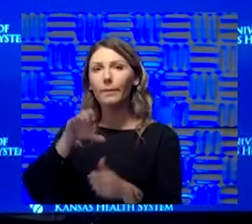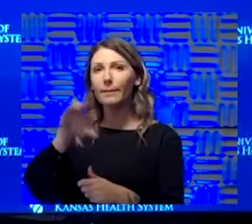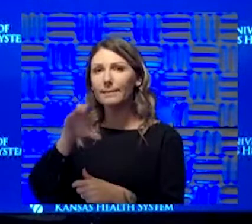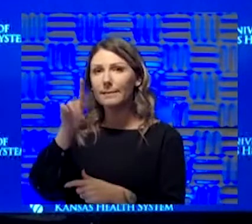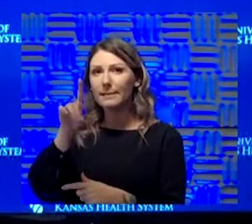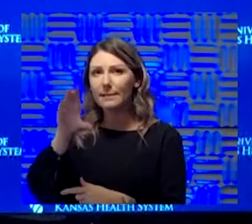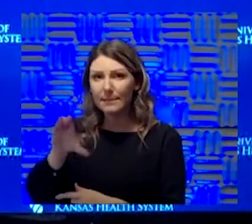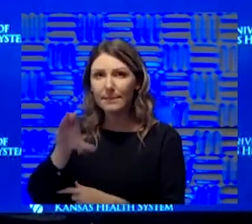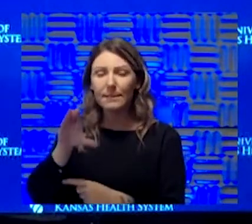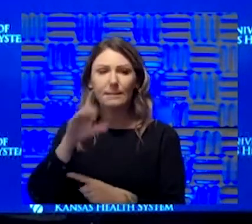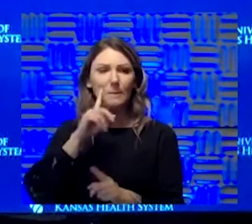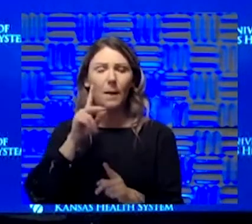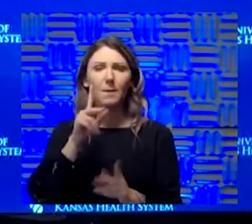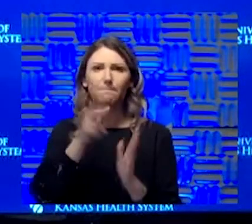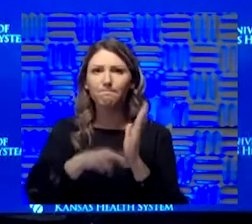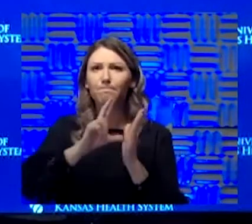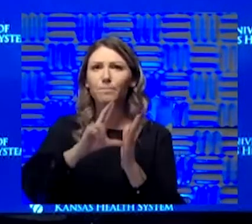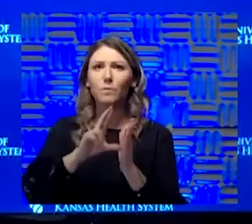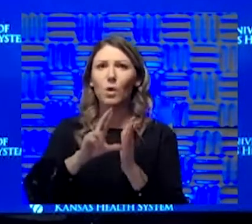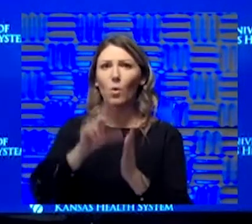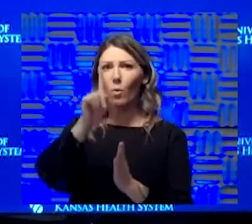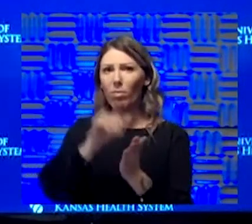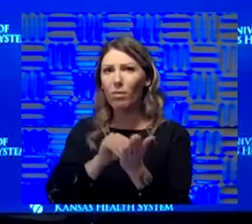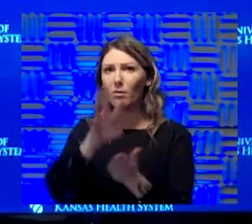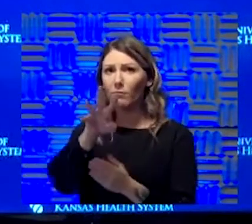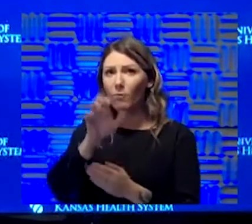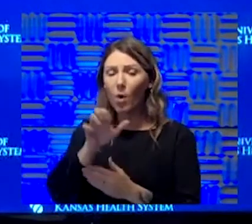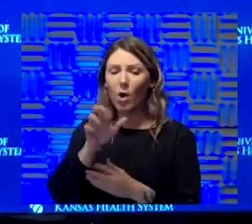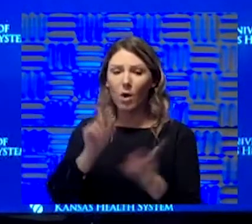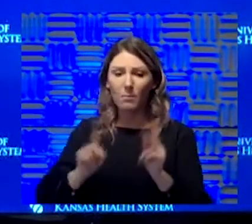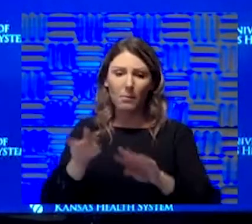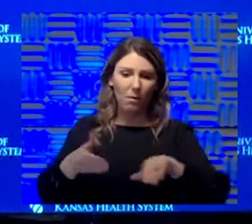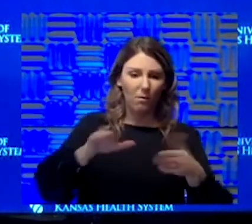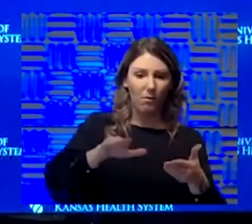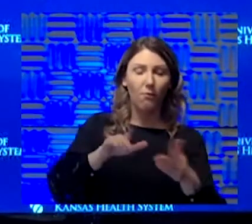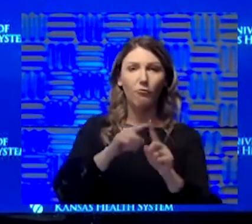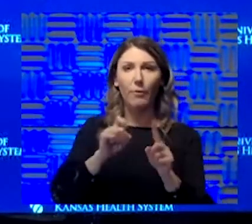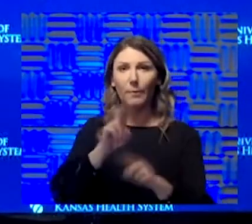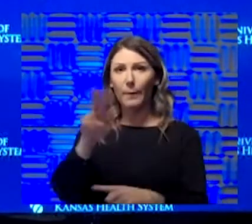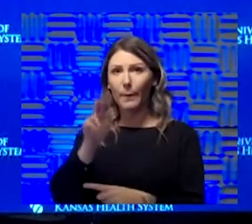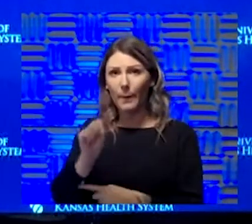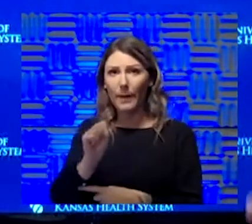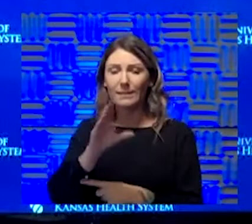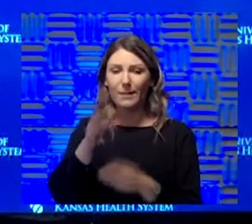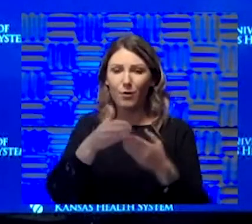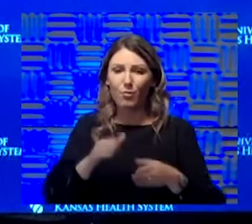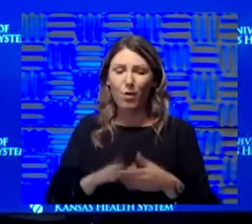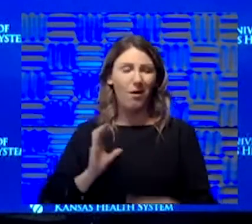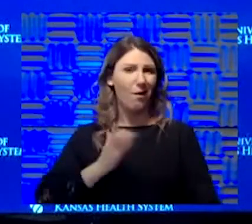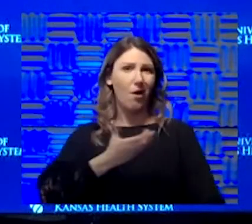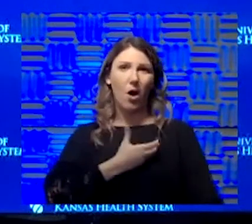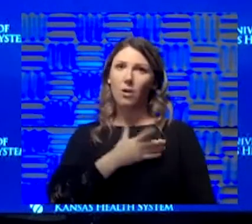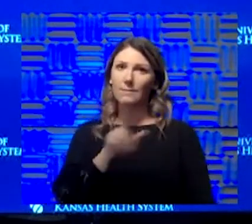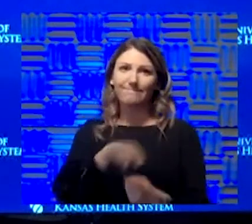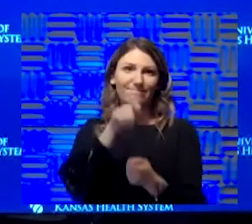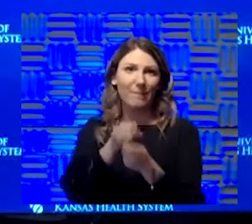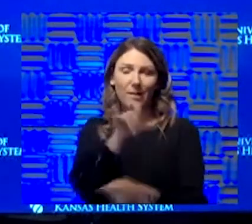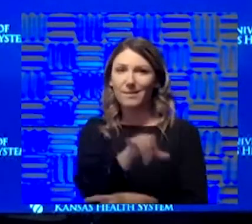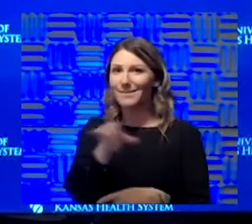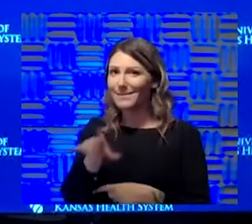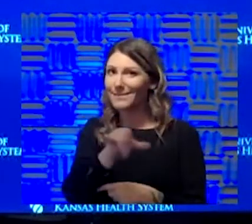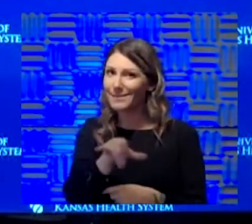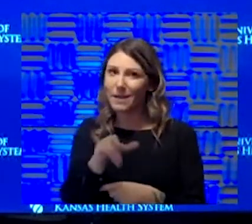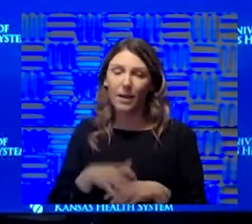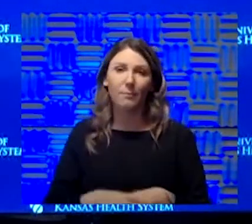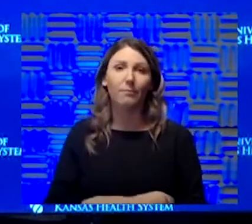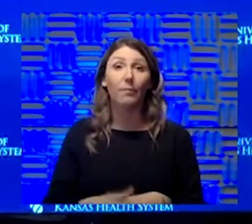at 1,400 patients who had passed away in the United States and kind of what their breakdown. And ours is almost right out of that book. So